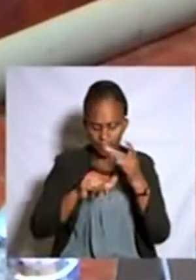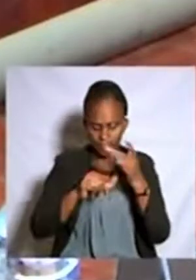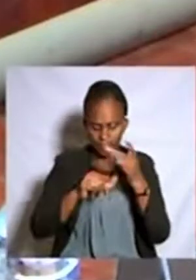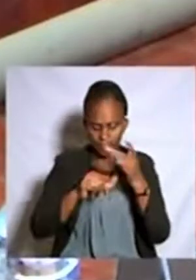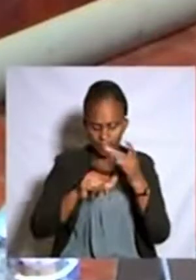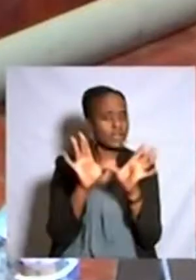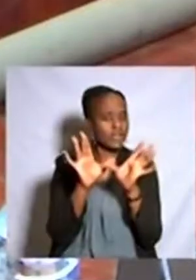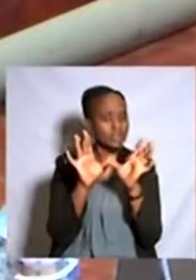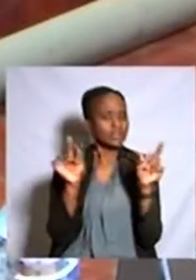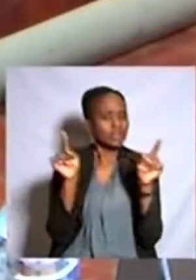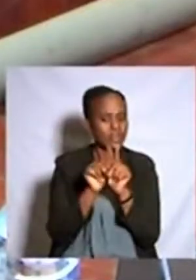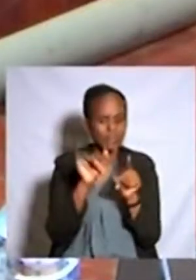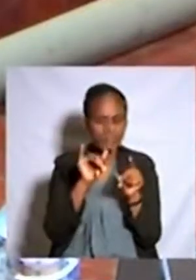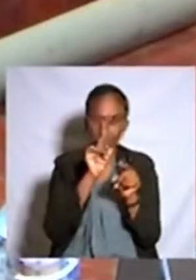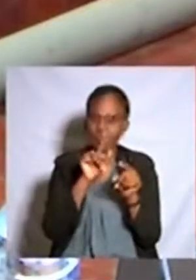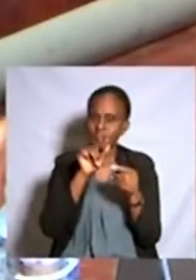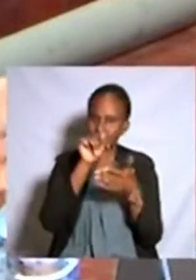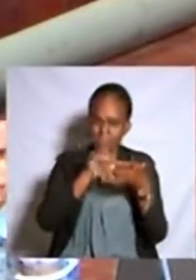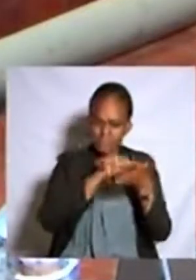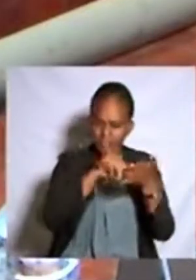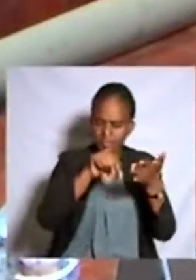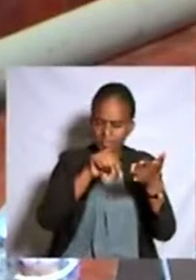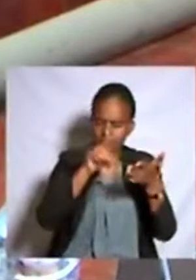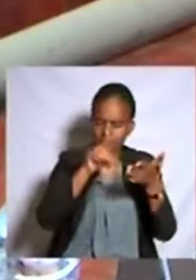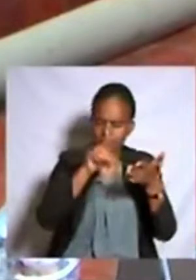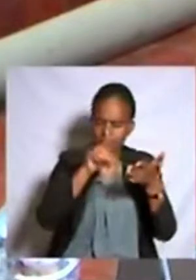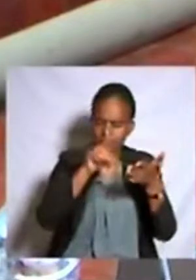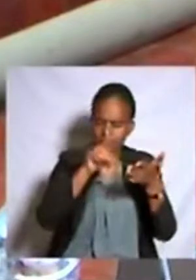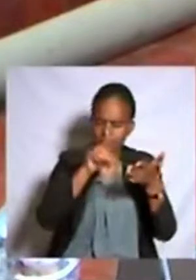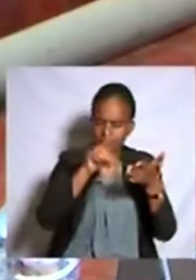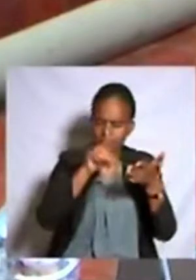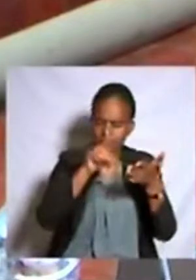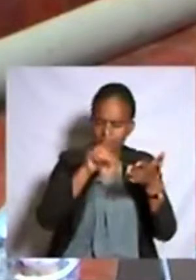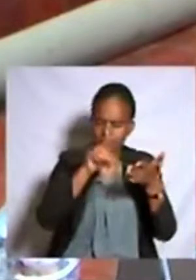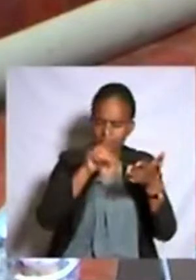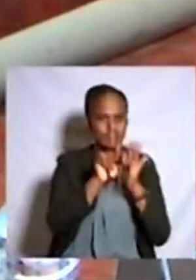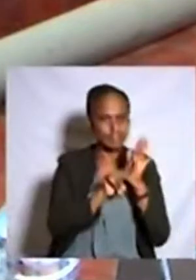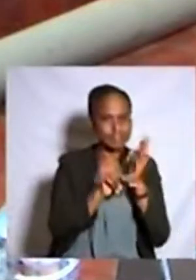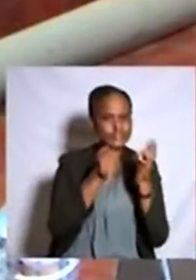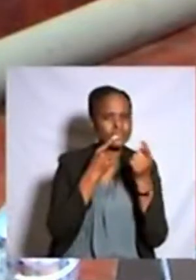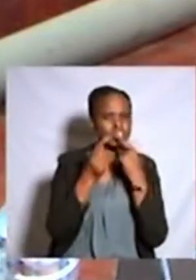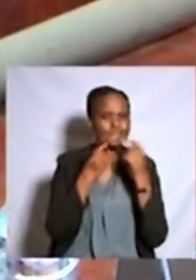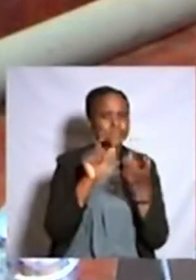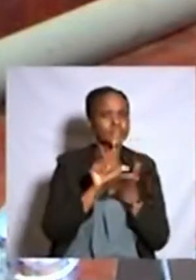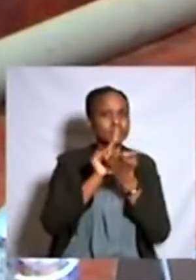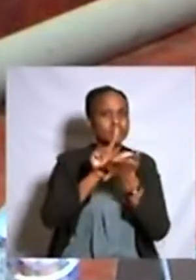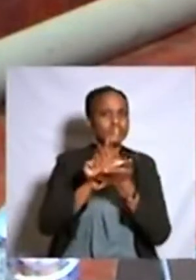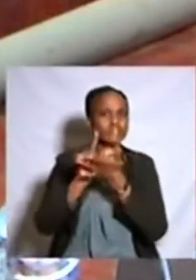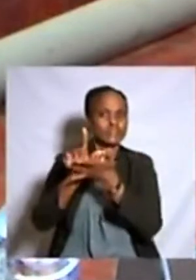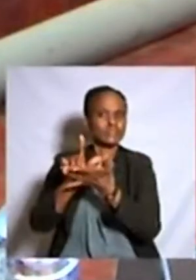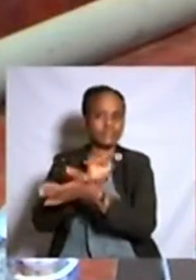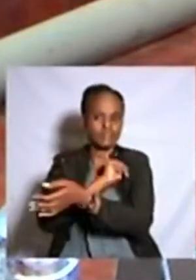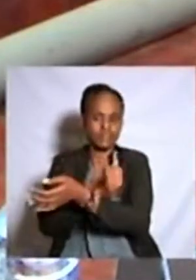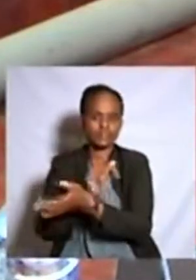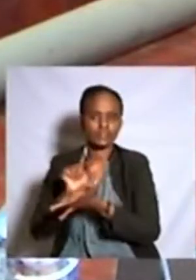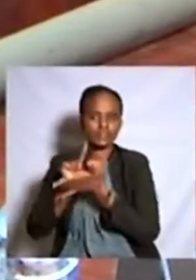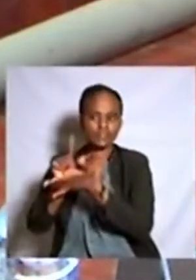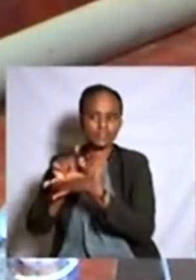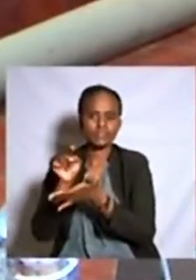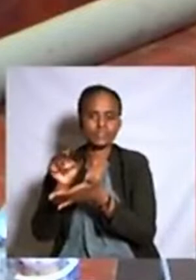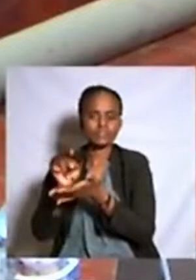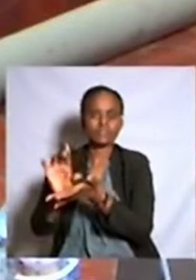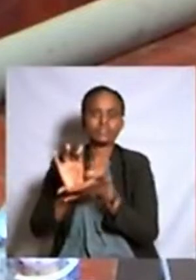to actually delete anything within the staff policy that talks about lending, because the authority for lending is actually the credit